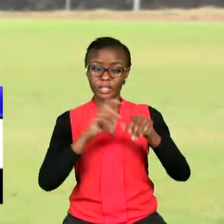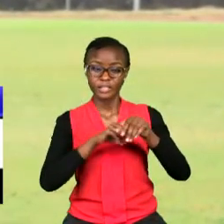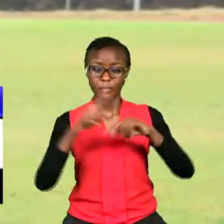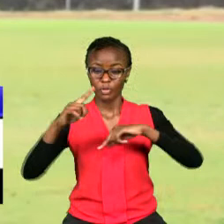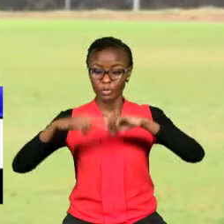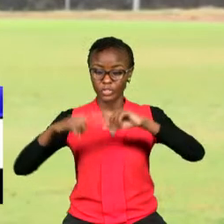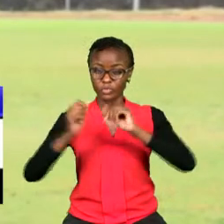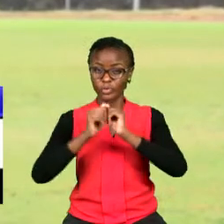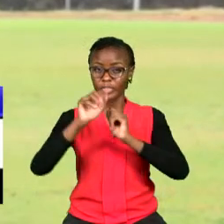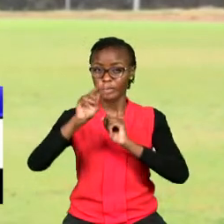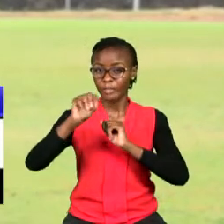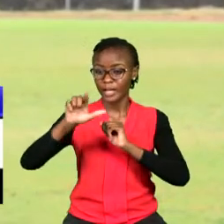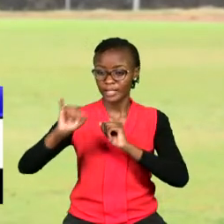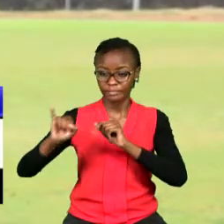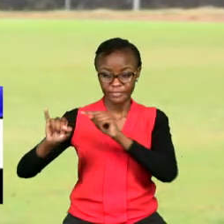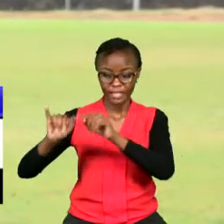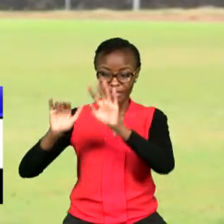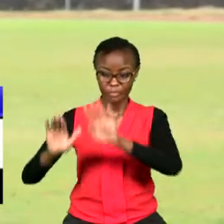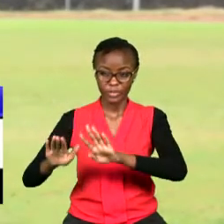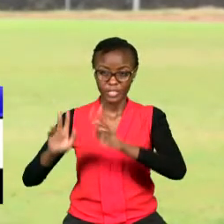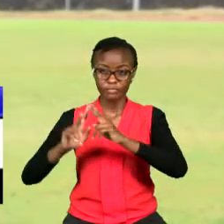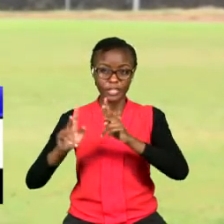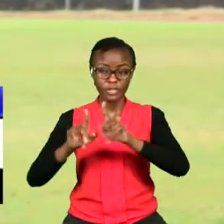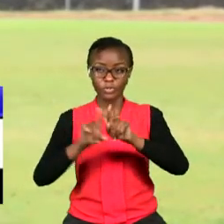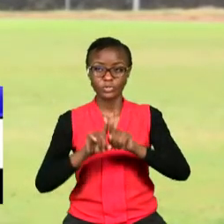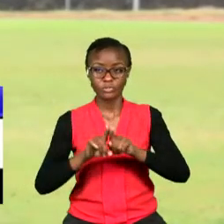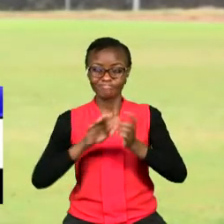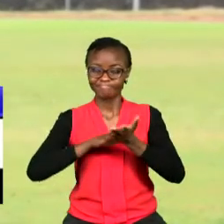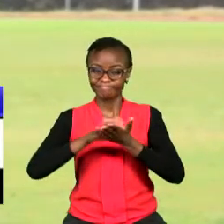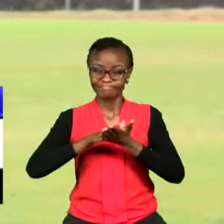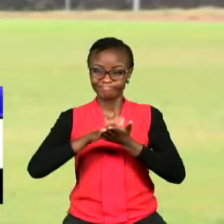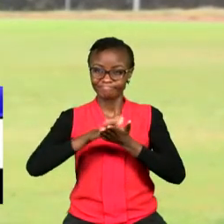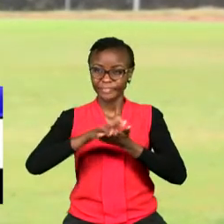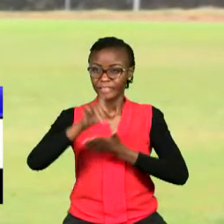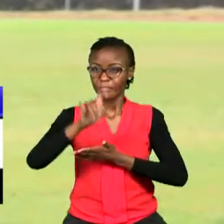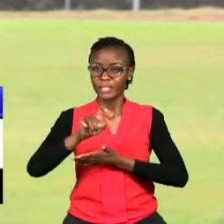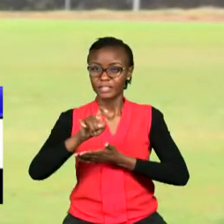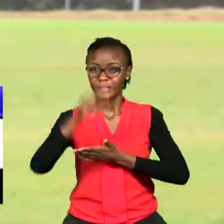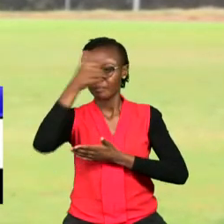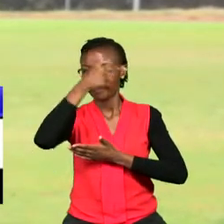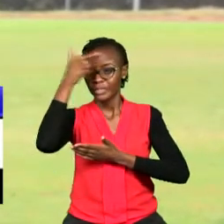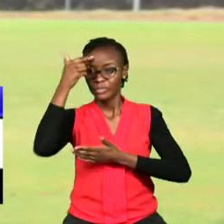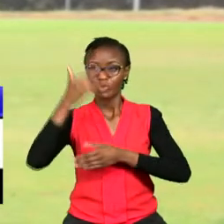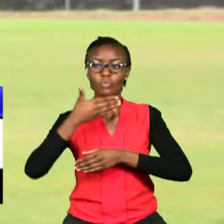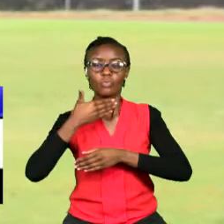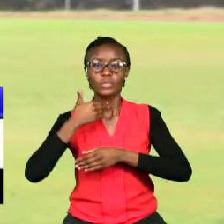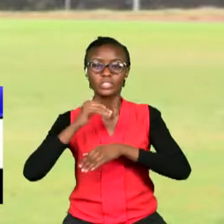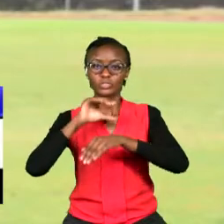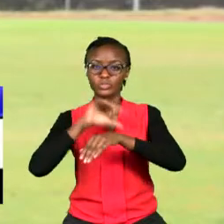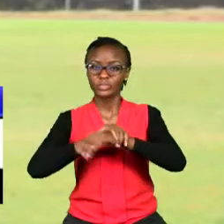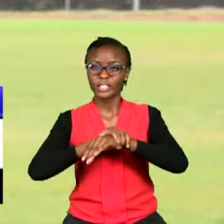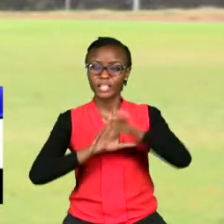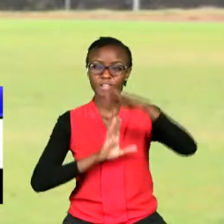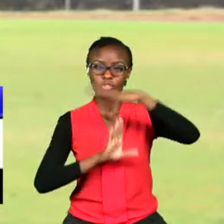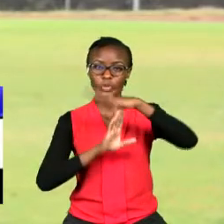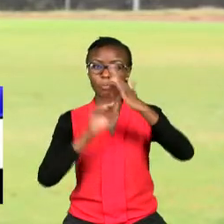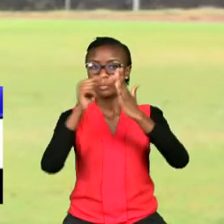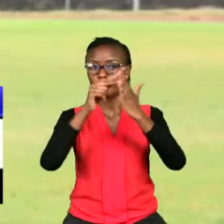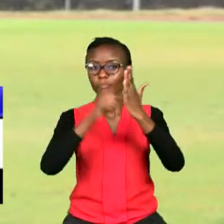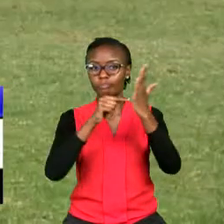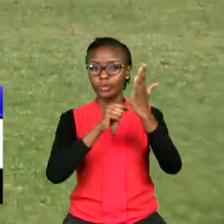ndio sahi important na kabisa watu tunafaa kujituma tupate maximum point ndio at least kwa table pia